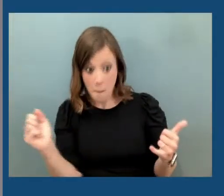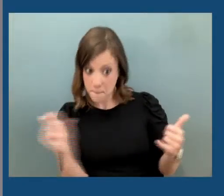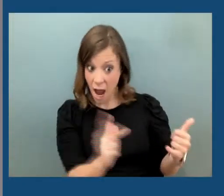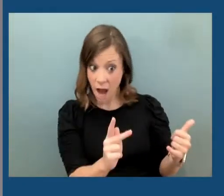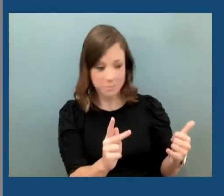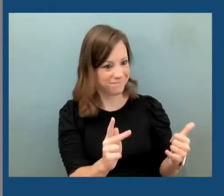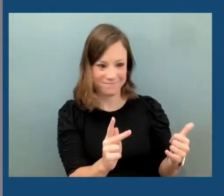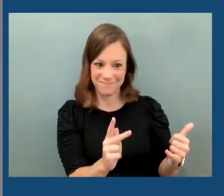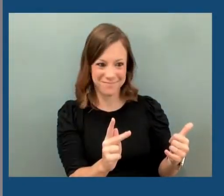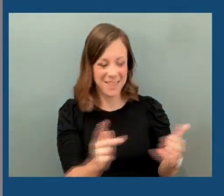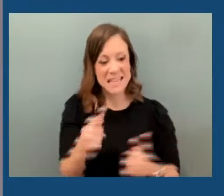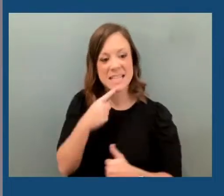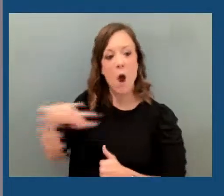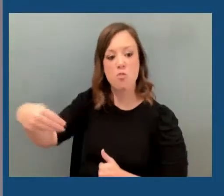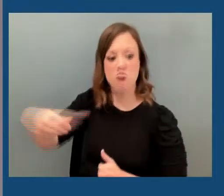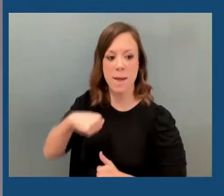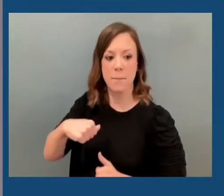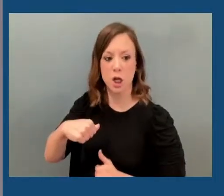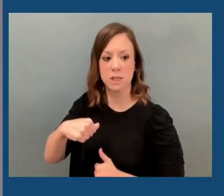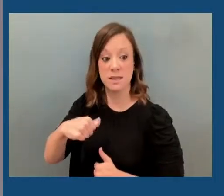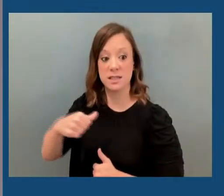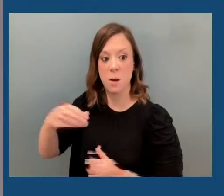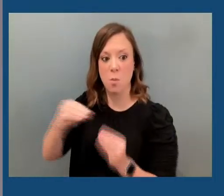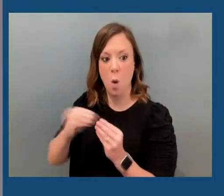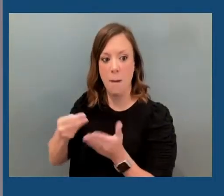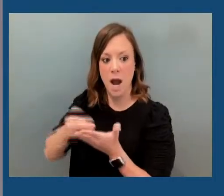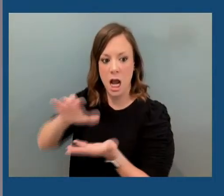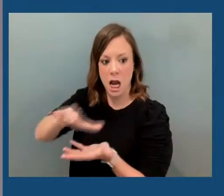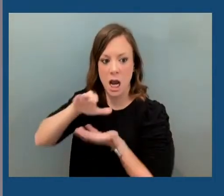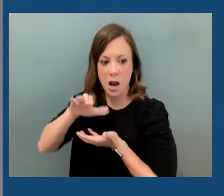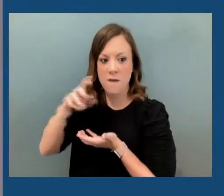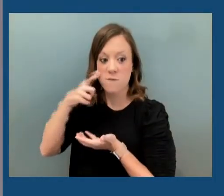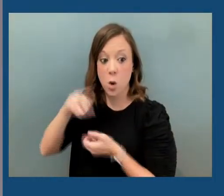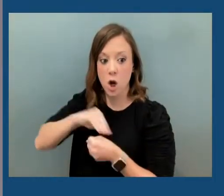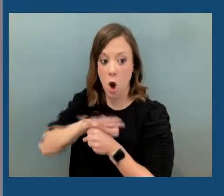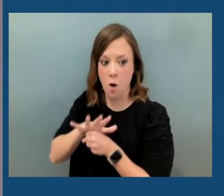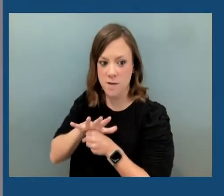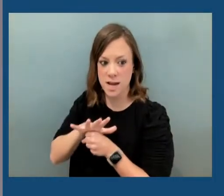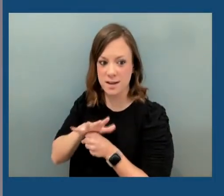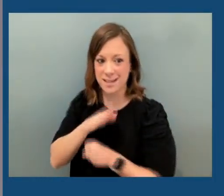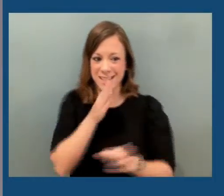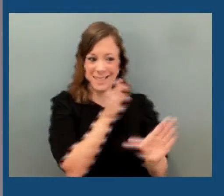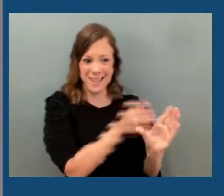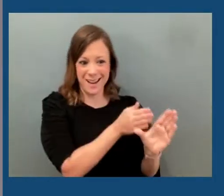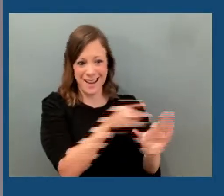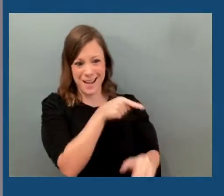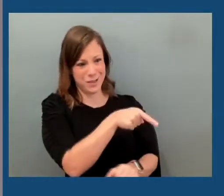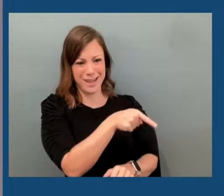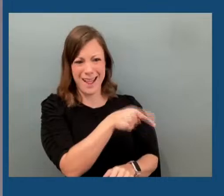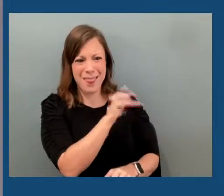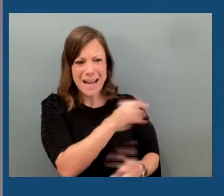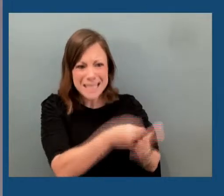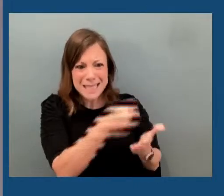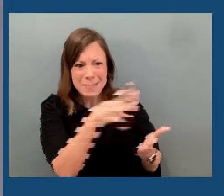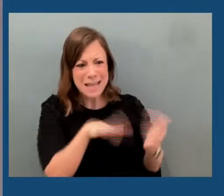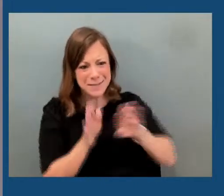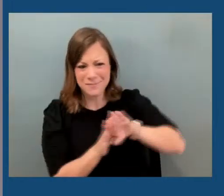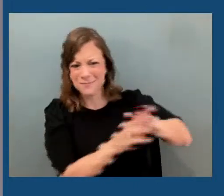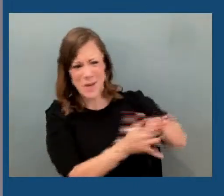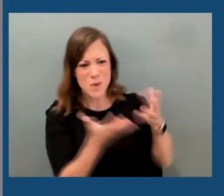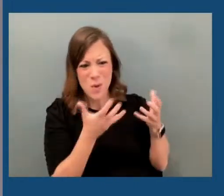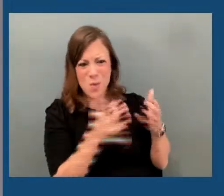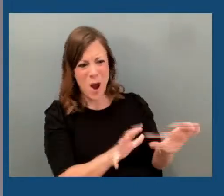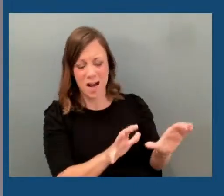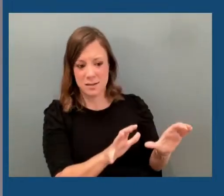beds or the non-psychiatric beds, because psychiatric beds are more expensive, right? More expensive, psychiatric nurse, psychiatrist. So they